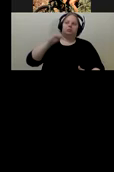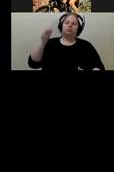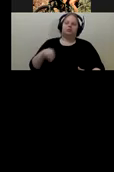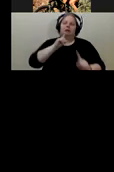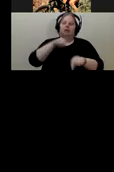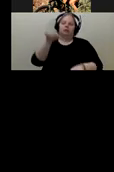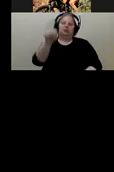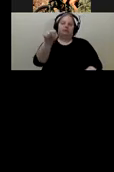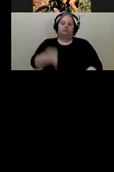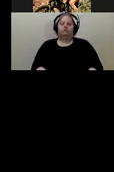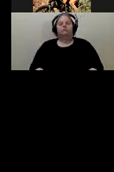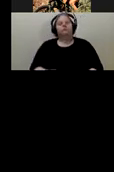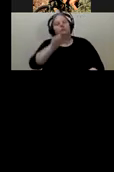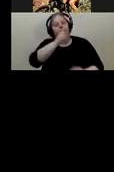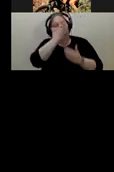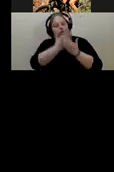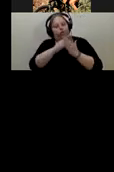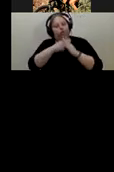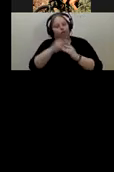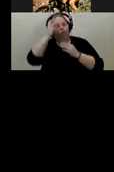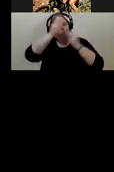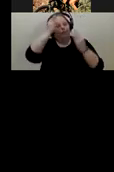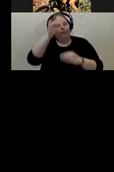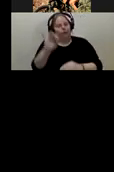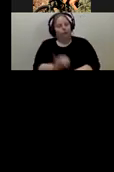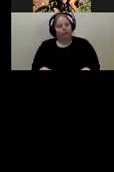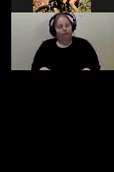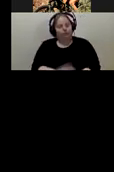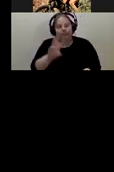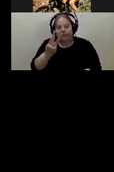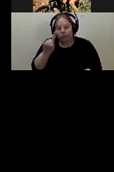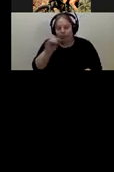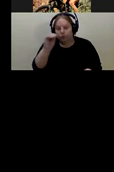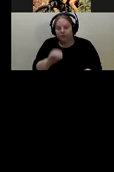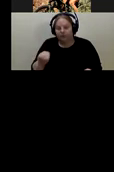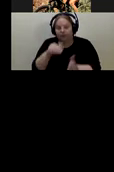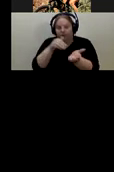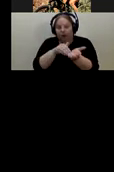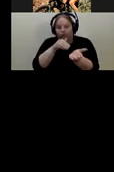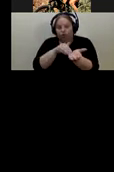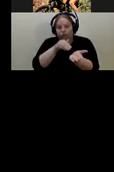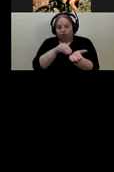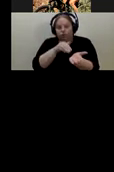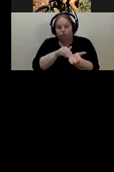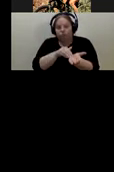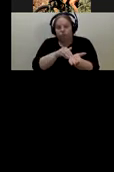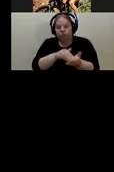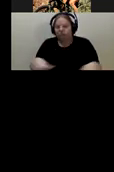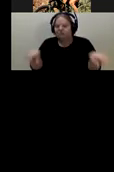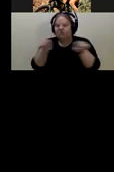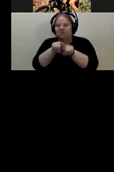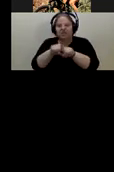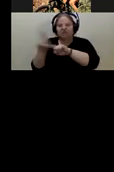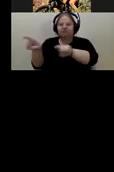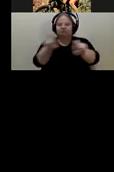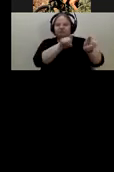Now, this is a great place to start too. 61% of doctors that were under the same type of poll that